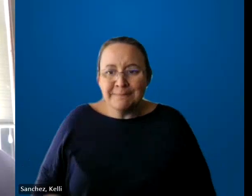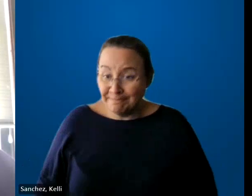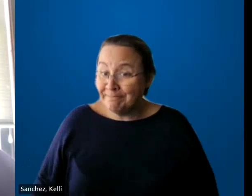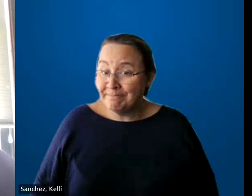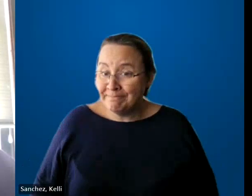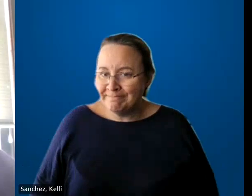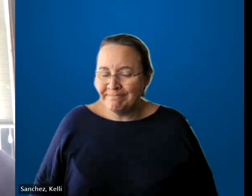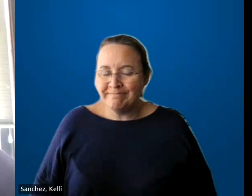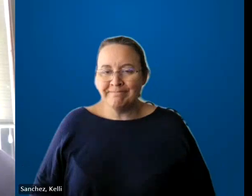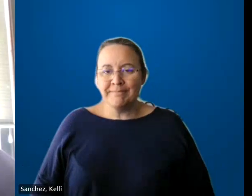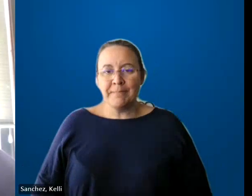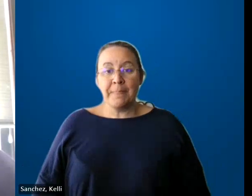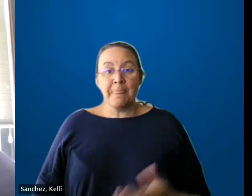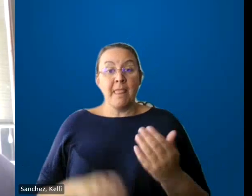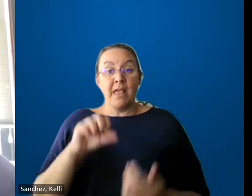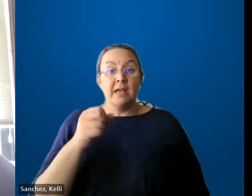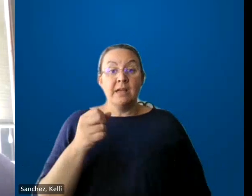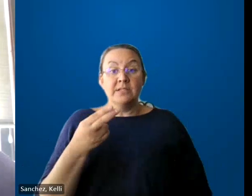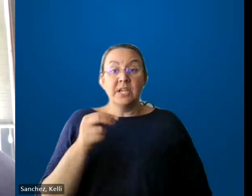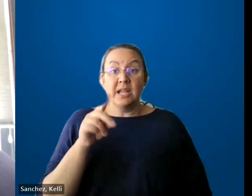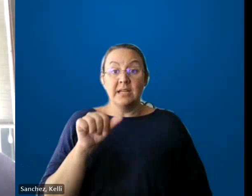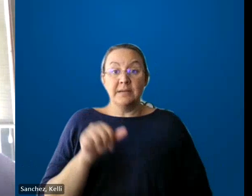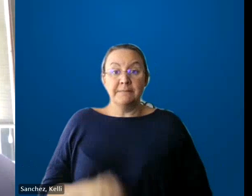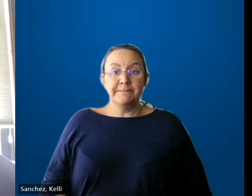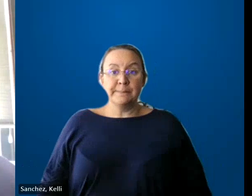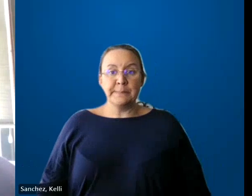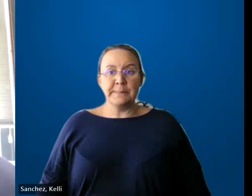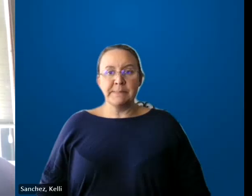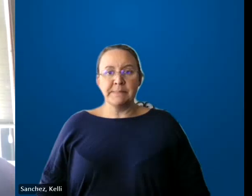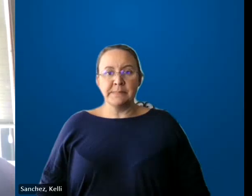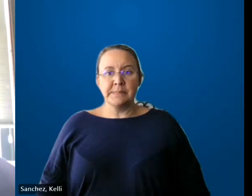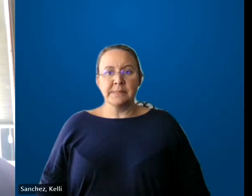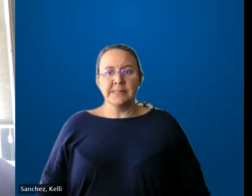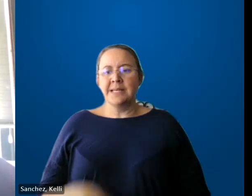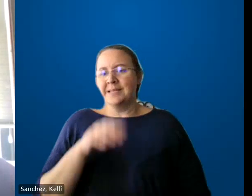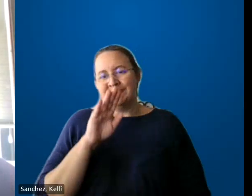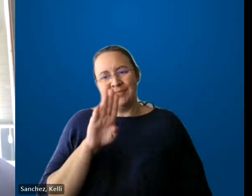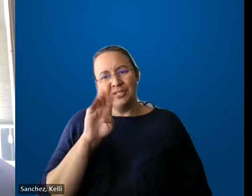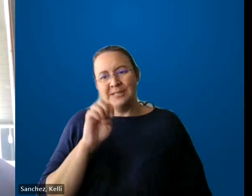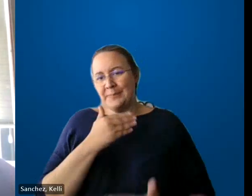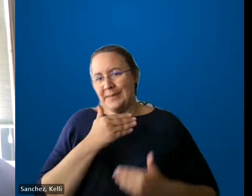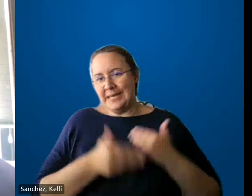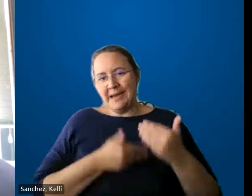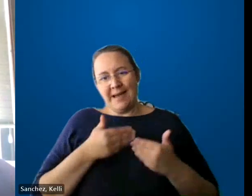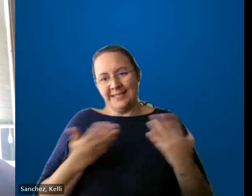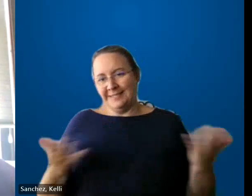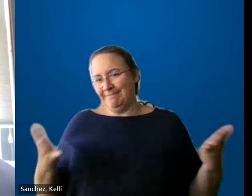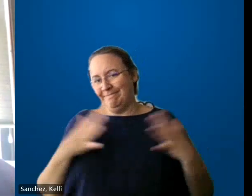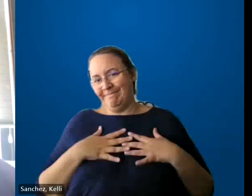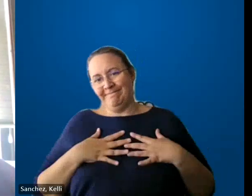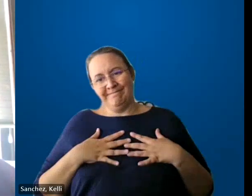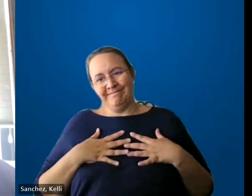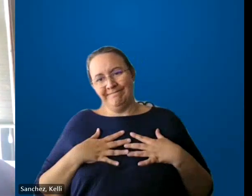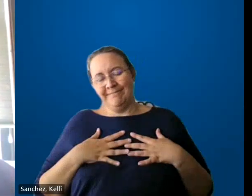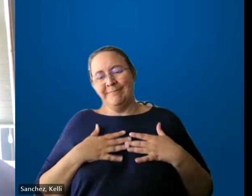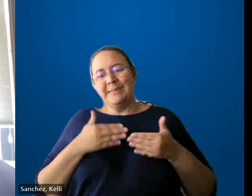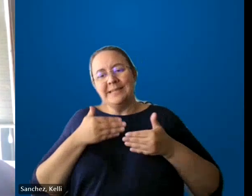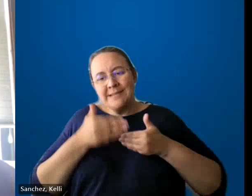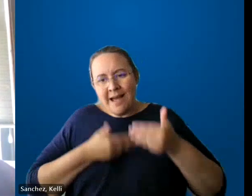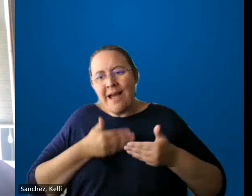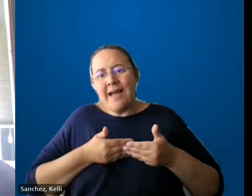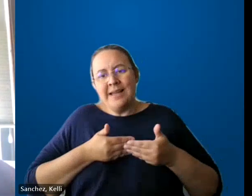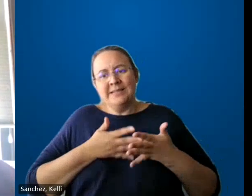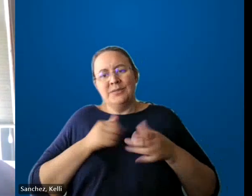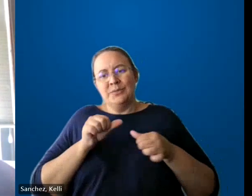that. Shonda, do you have anything you'd like to add? Just be kind, Yeah. be kind to one another.